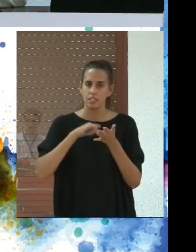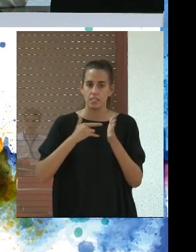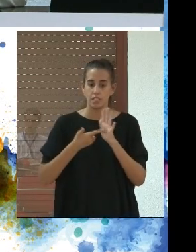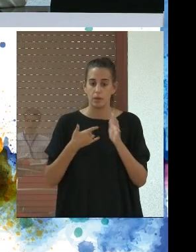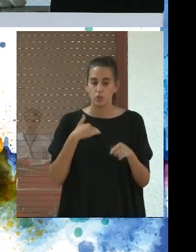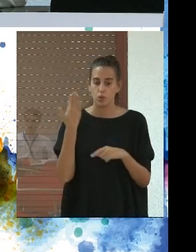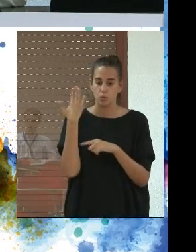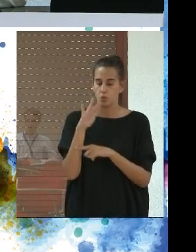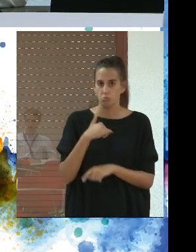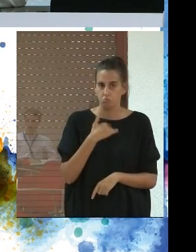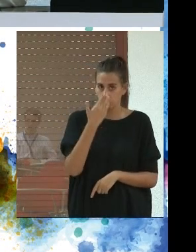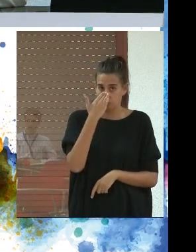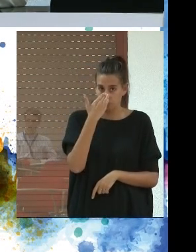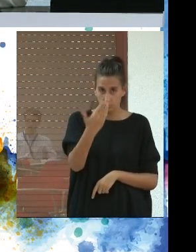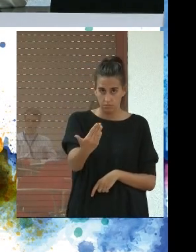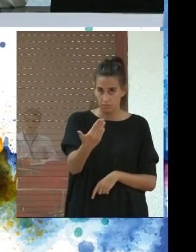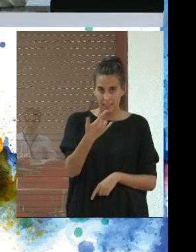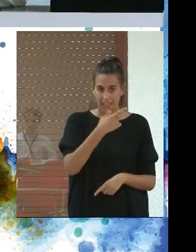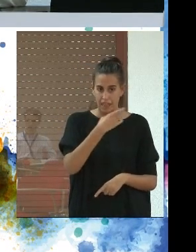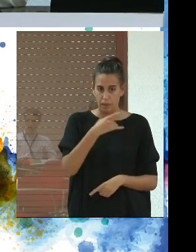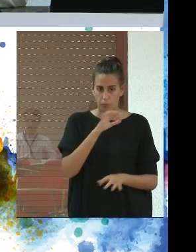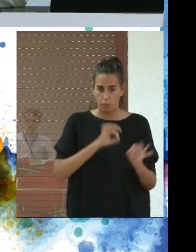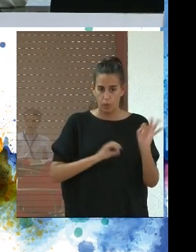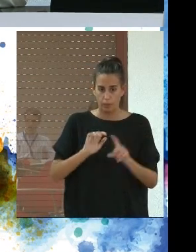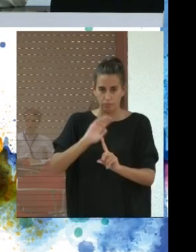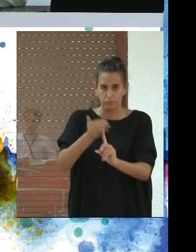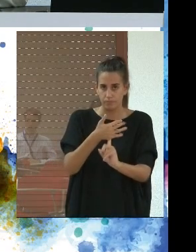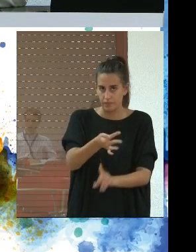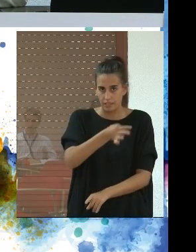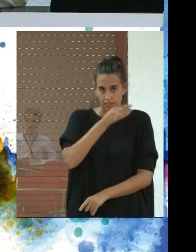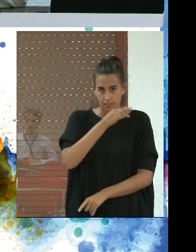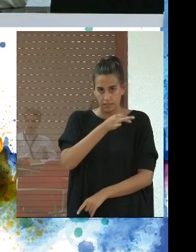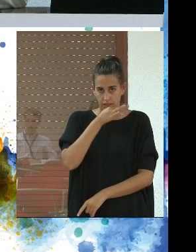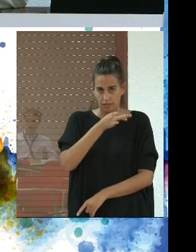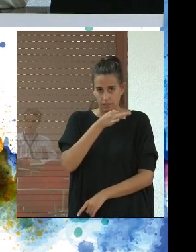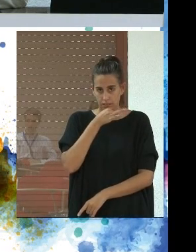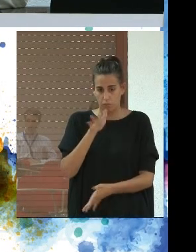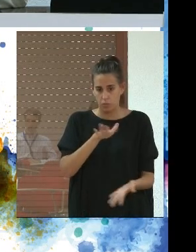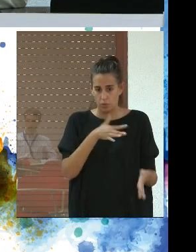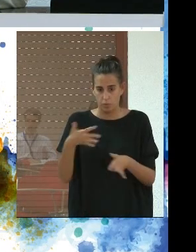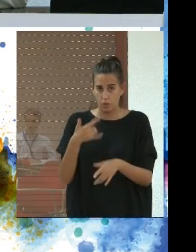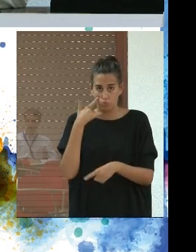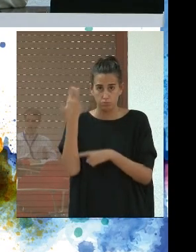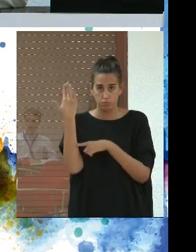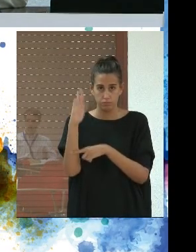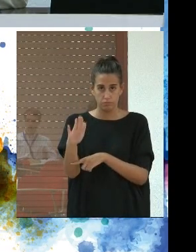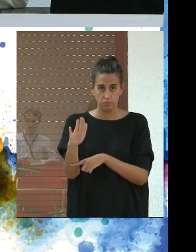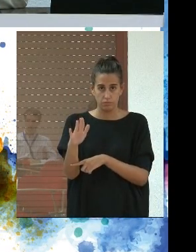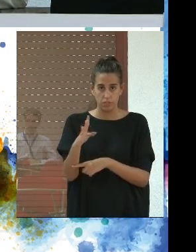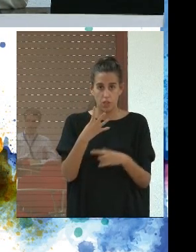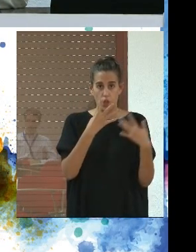So the systems that we're showing to you here, we want to be very honest, they don't operate 100% correctly.